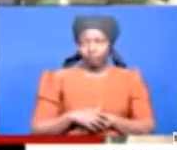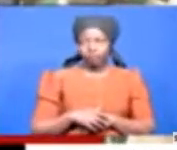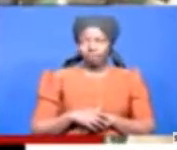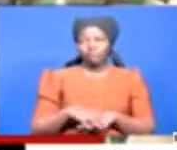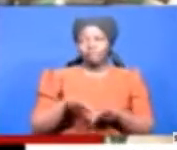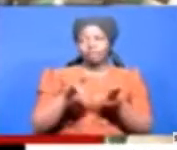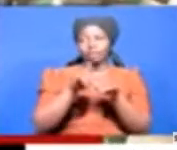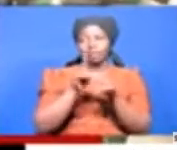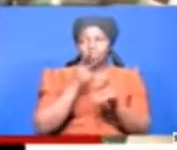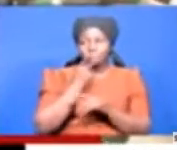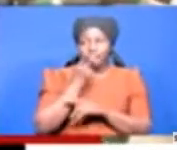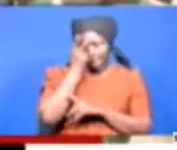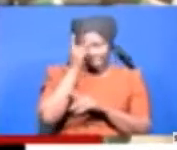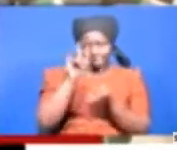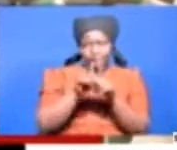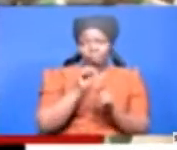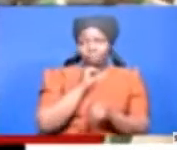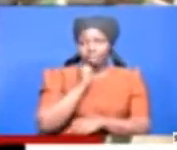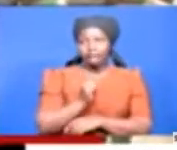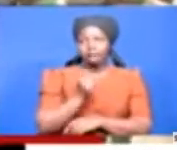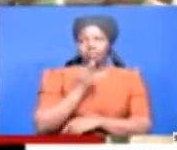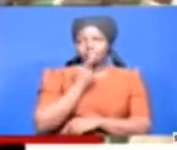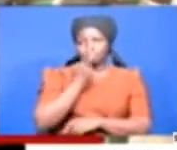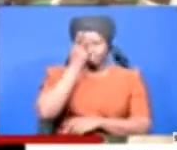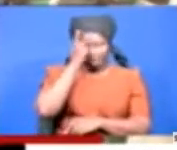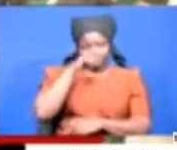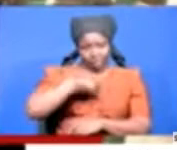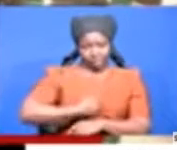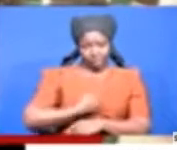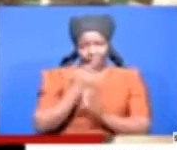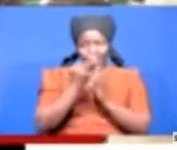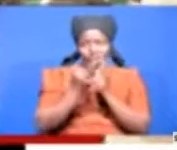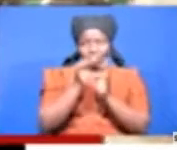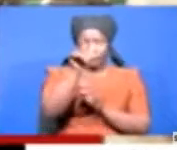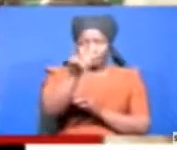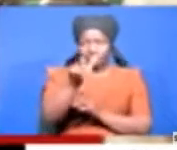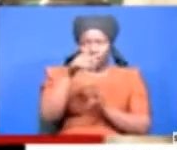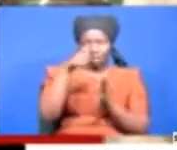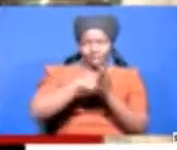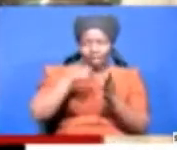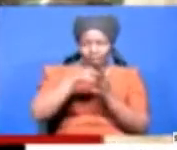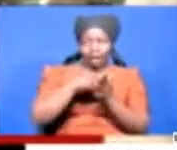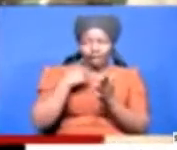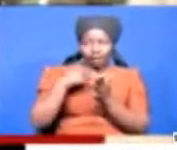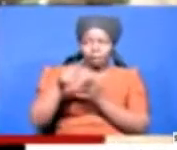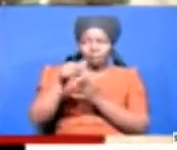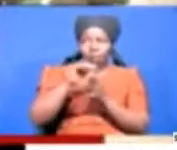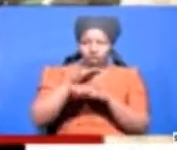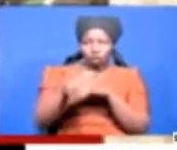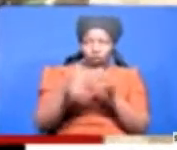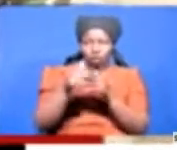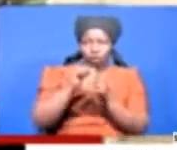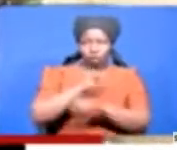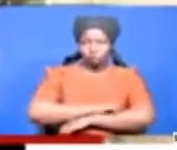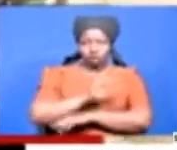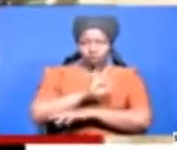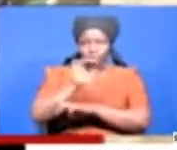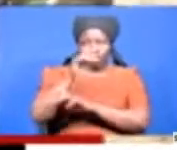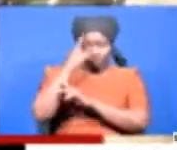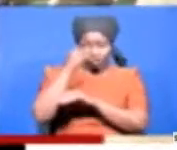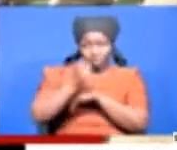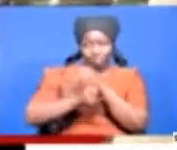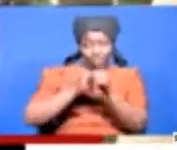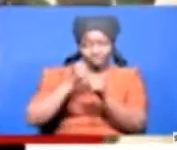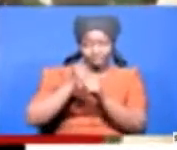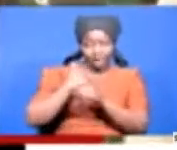grandparent myself. If somebody is struggling and has paid all the fees for the year and only has a balance of